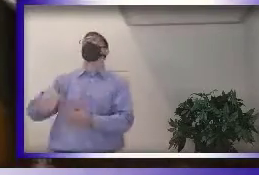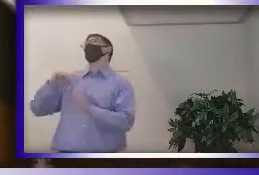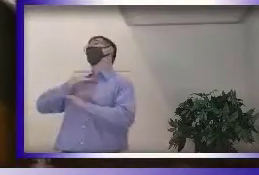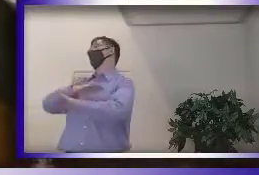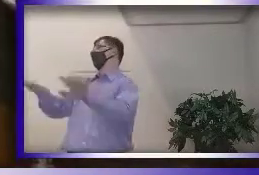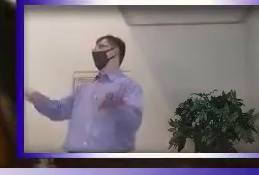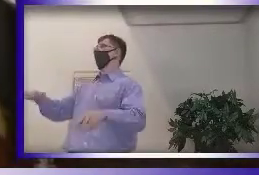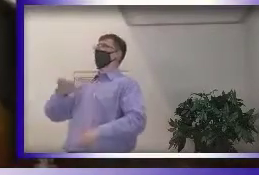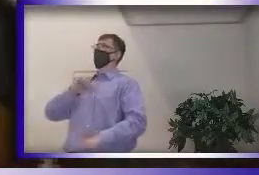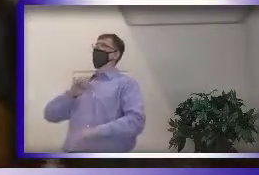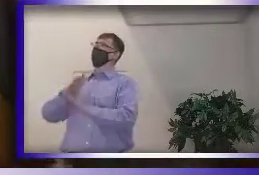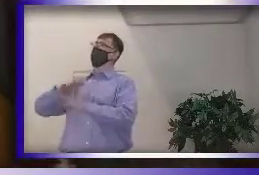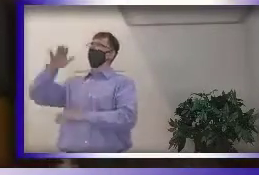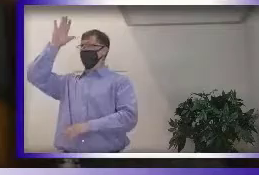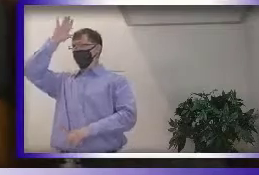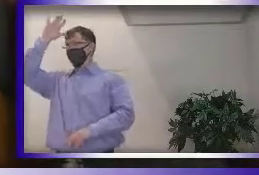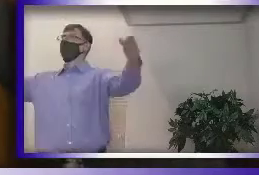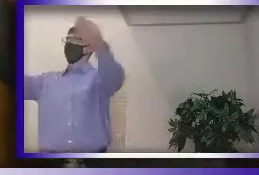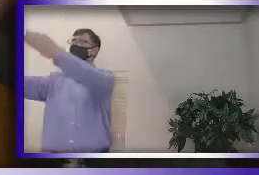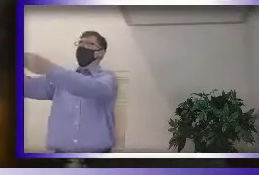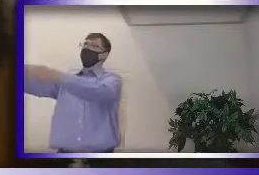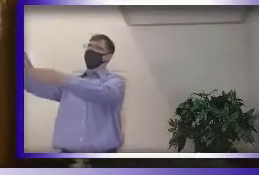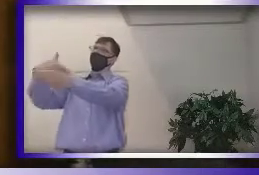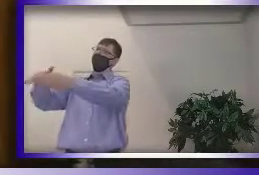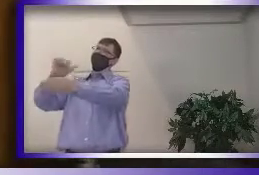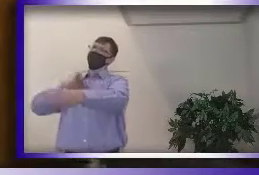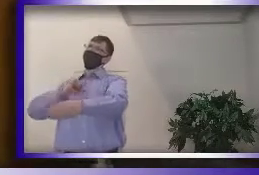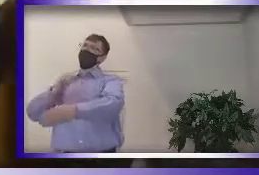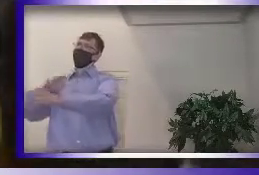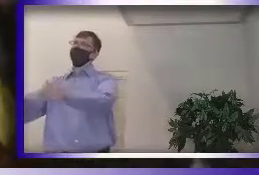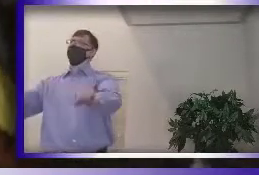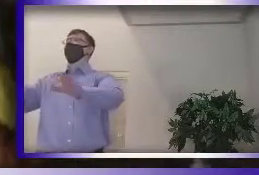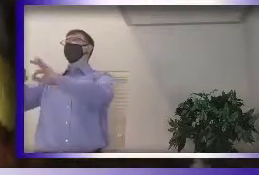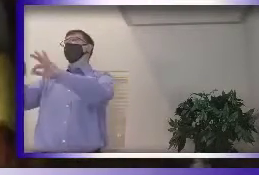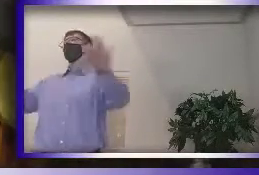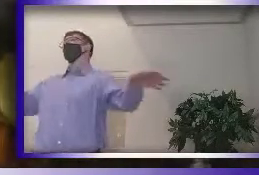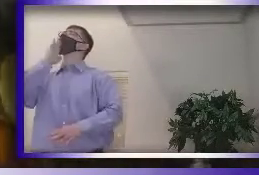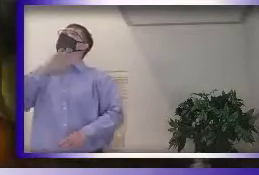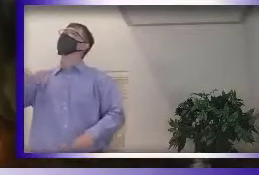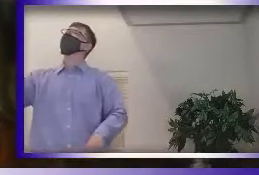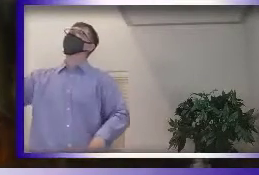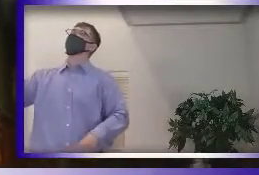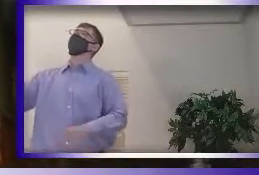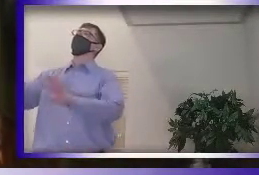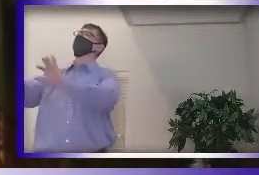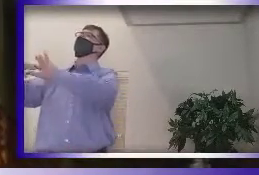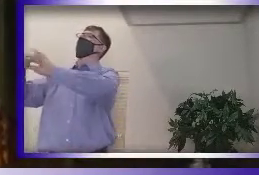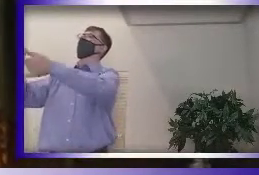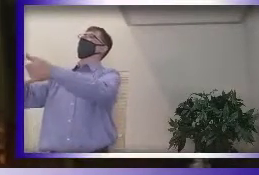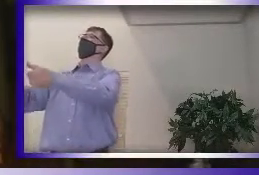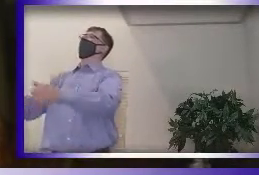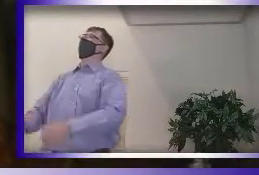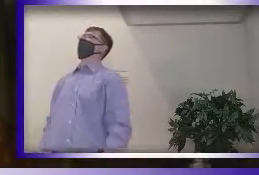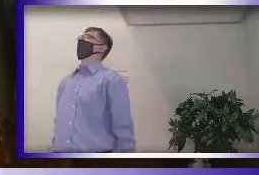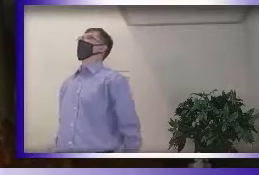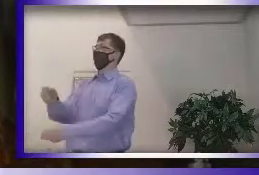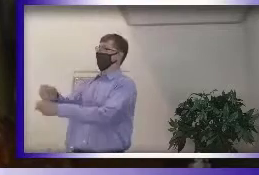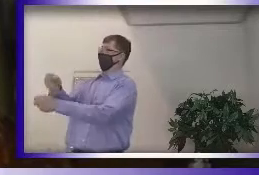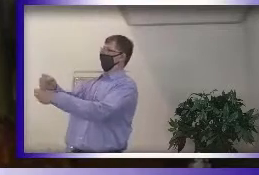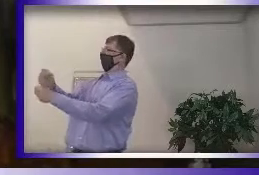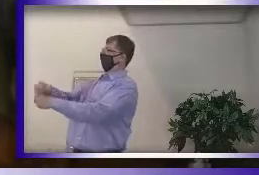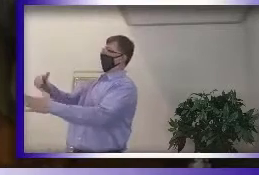work. And so the end of that quotation by Emma is, in my name preach the gospel, in my name heal the